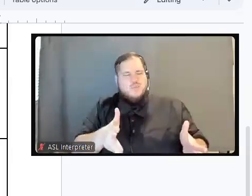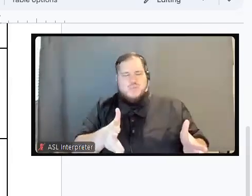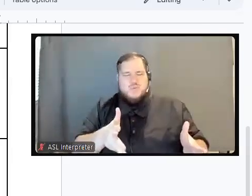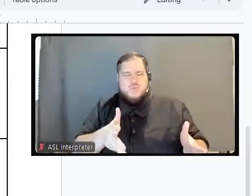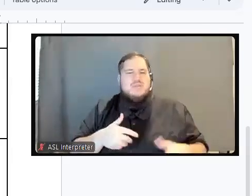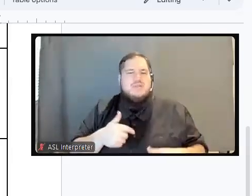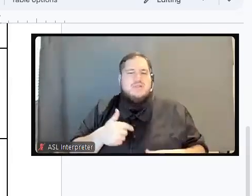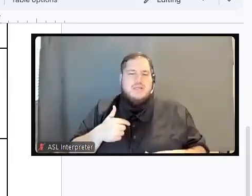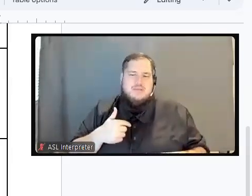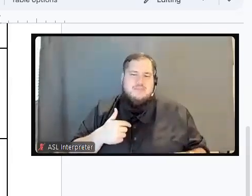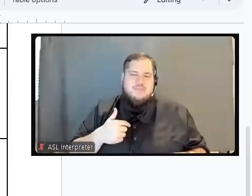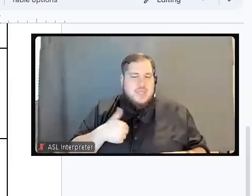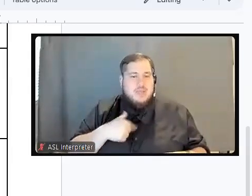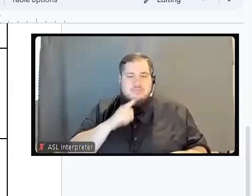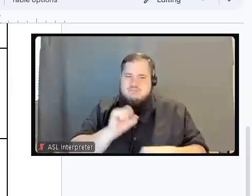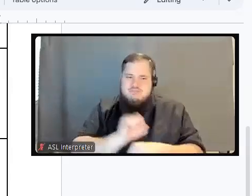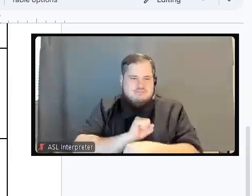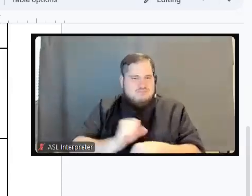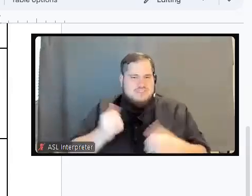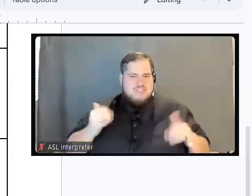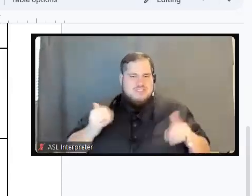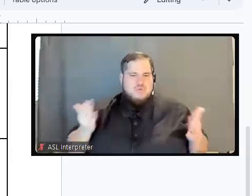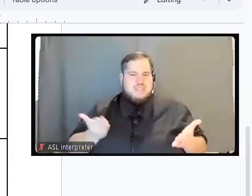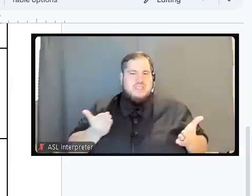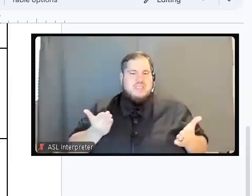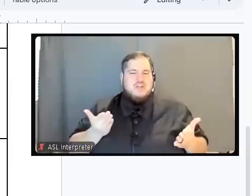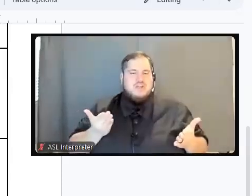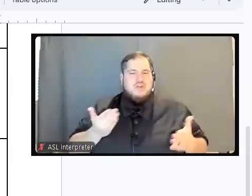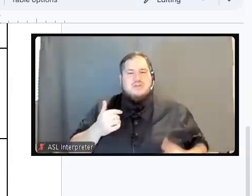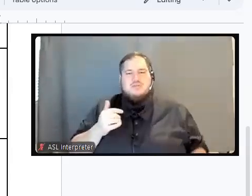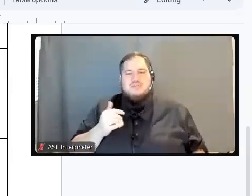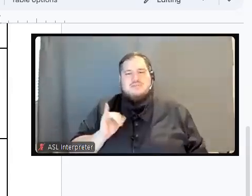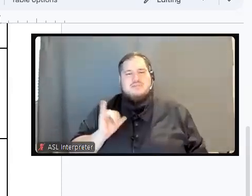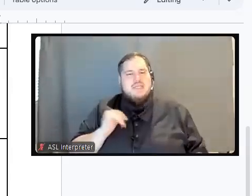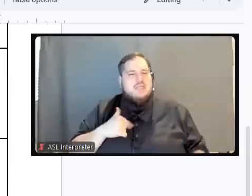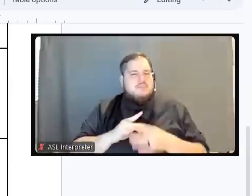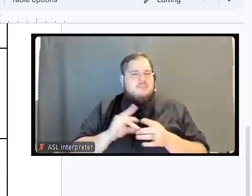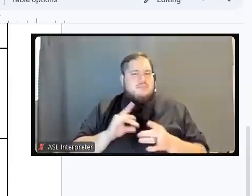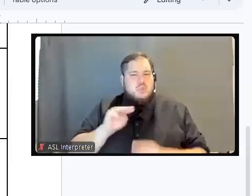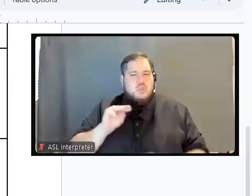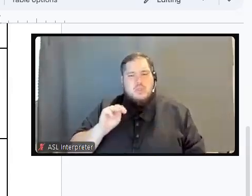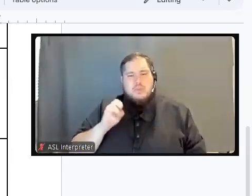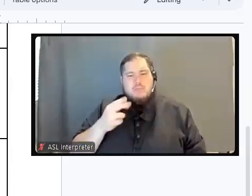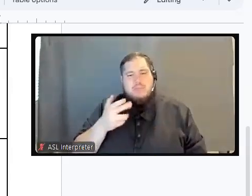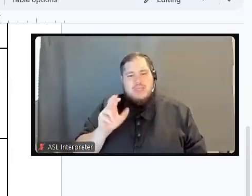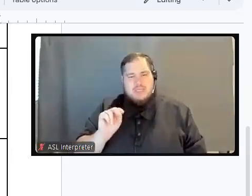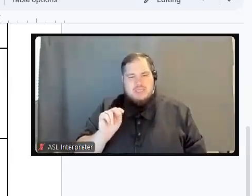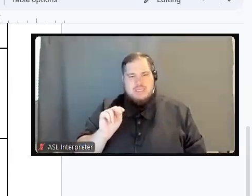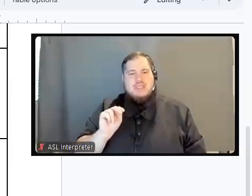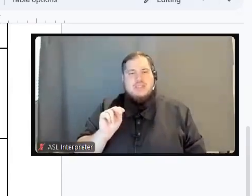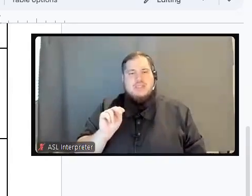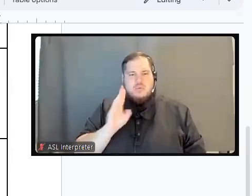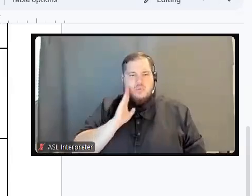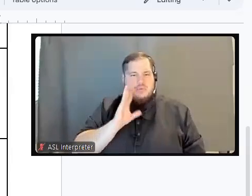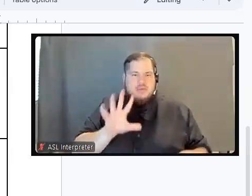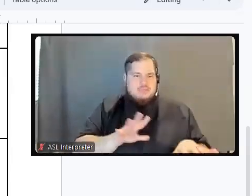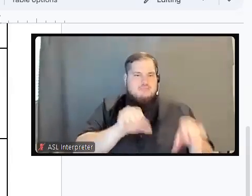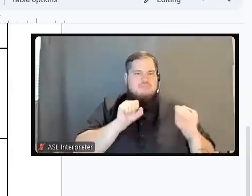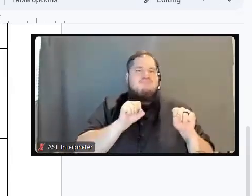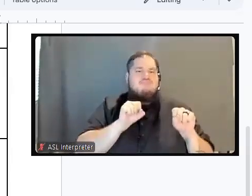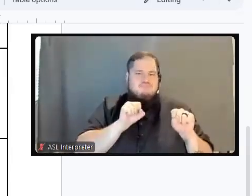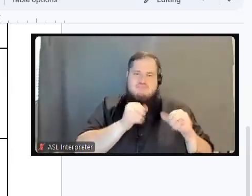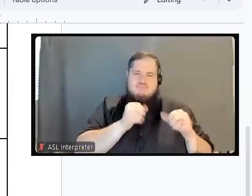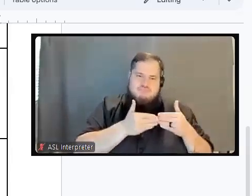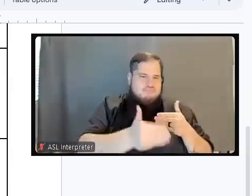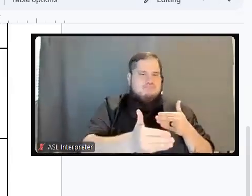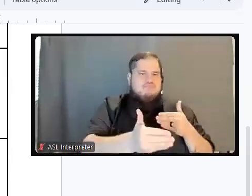not the case. I'm definitely still here for you. And then, like I said, Megan and her team are going to be kind of taking this lead moving forward,